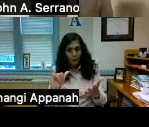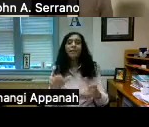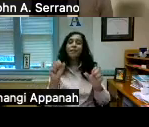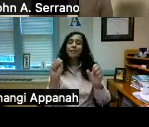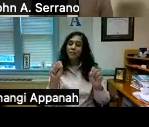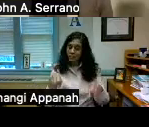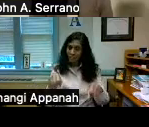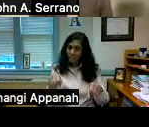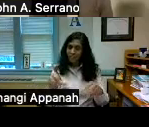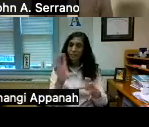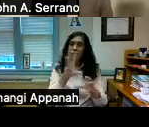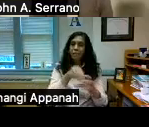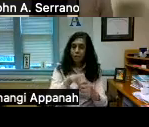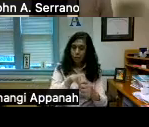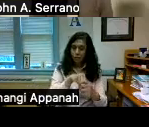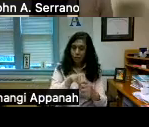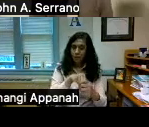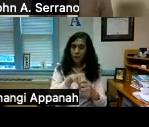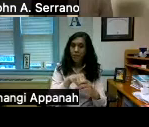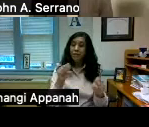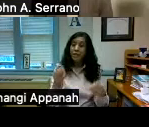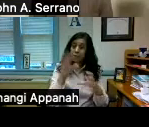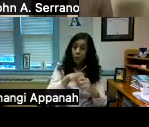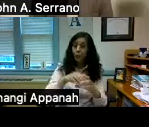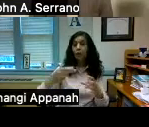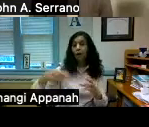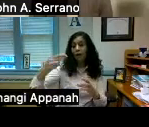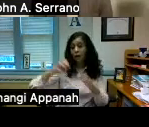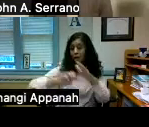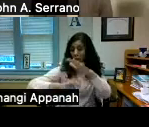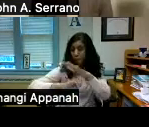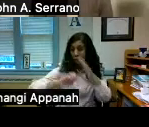and students. They have to be included as well.